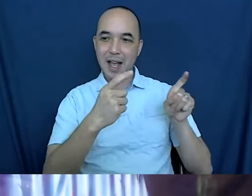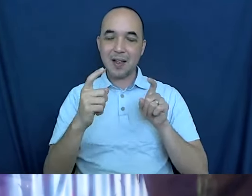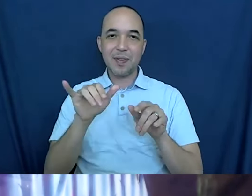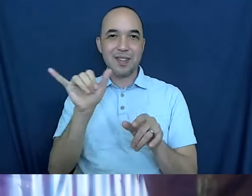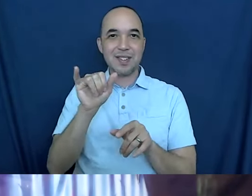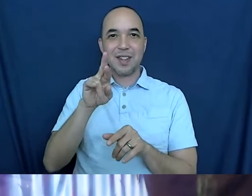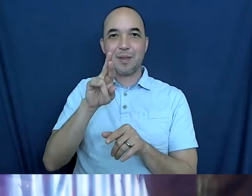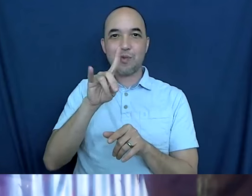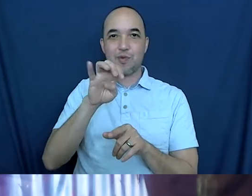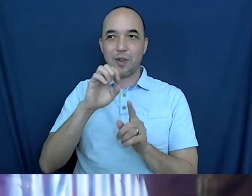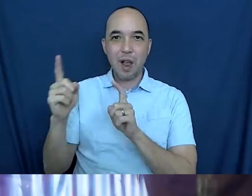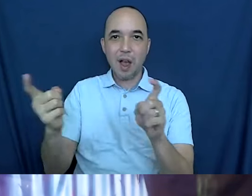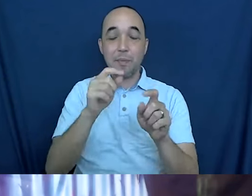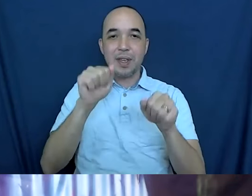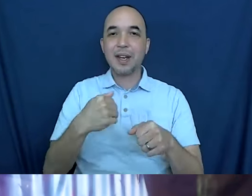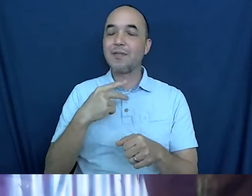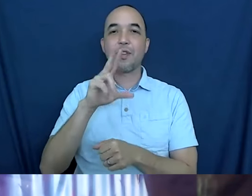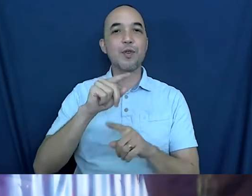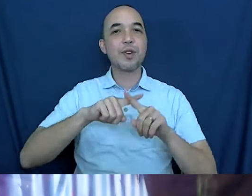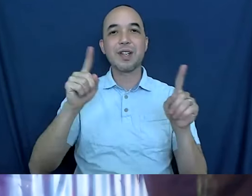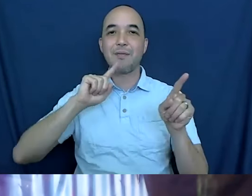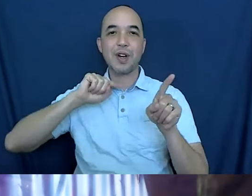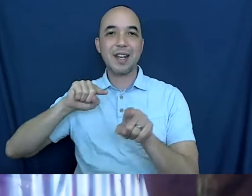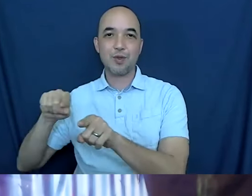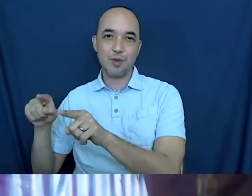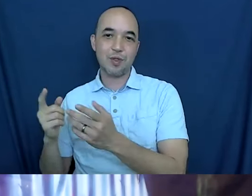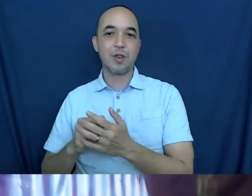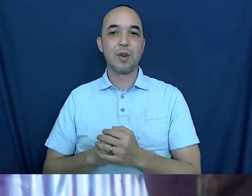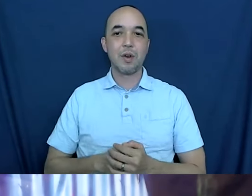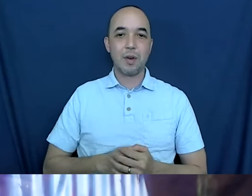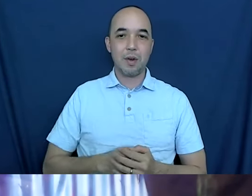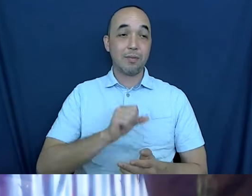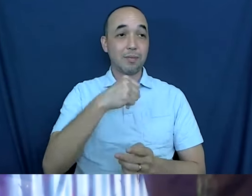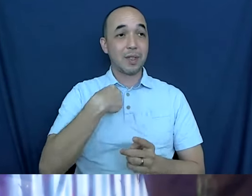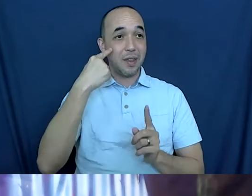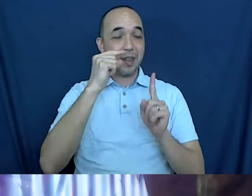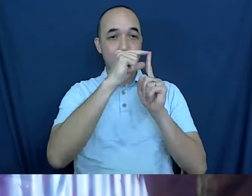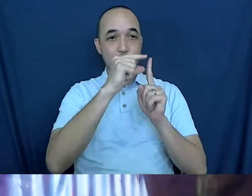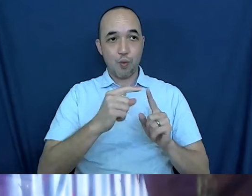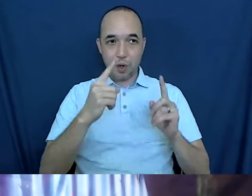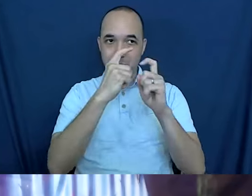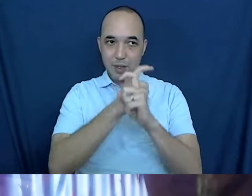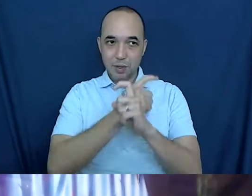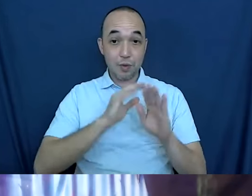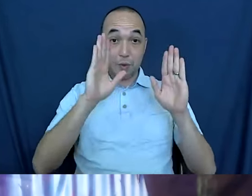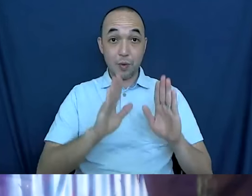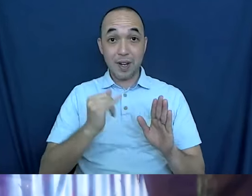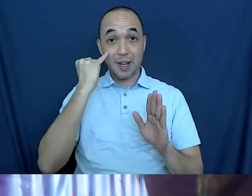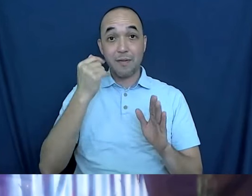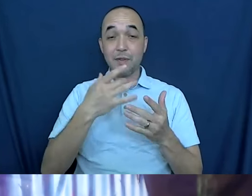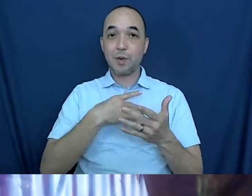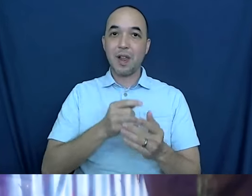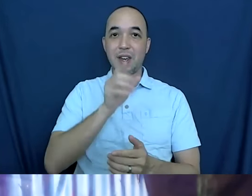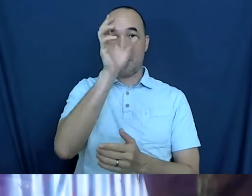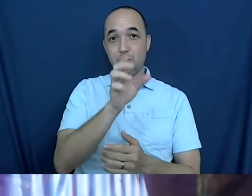have a different solution. Yeah, I think word puzzles are great. And if you like crosswords, you know, there have been